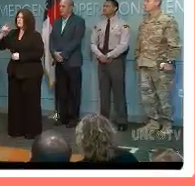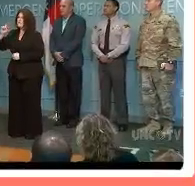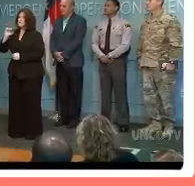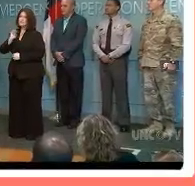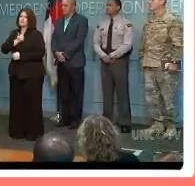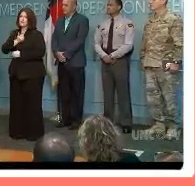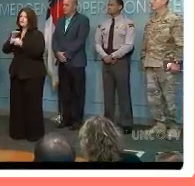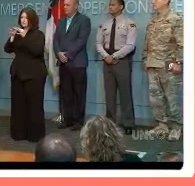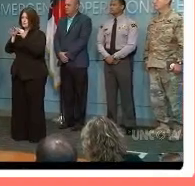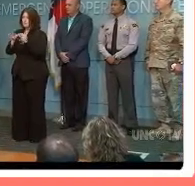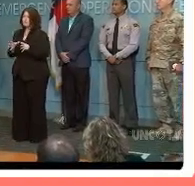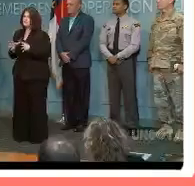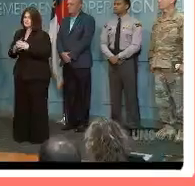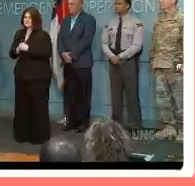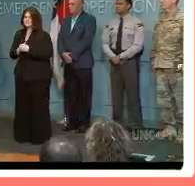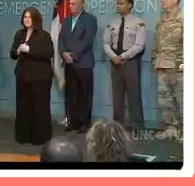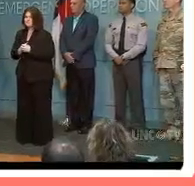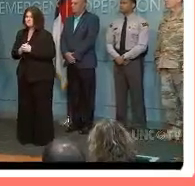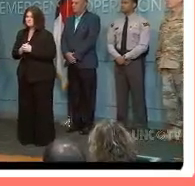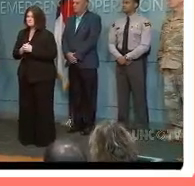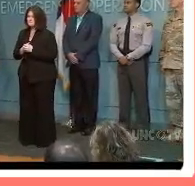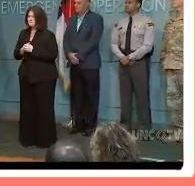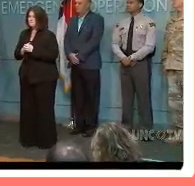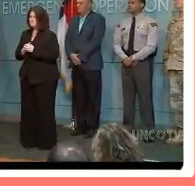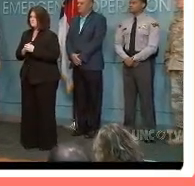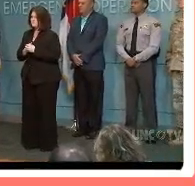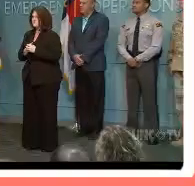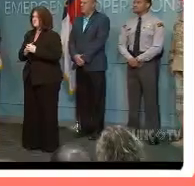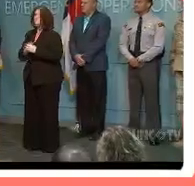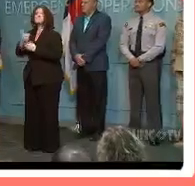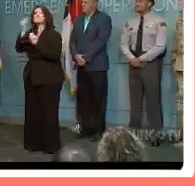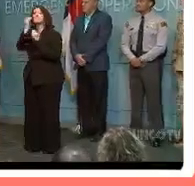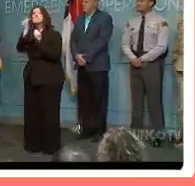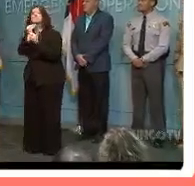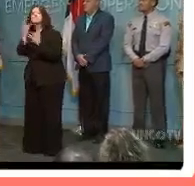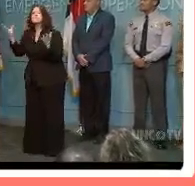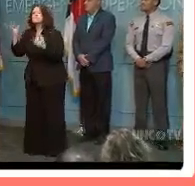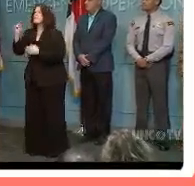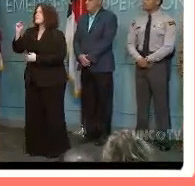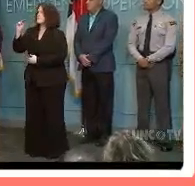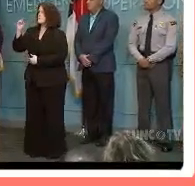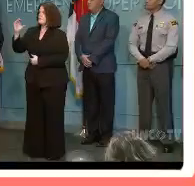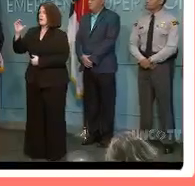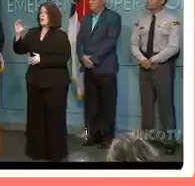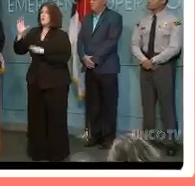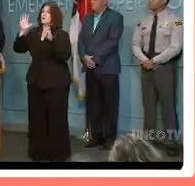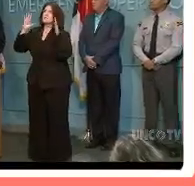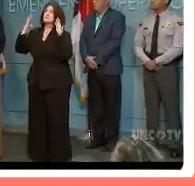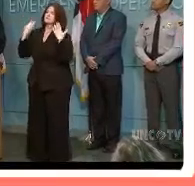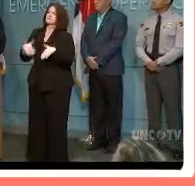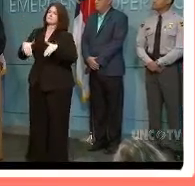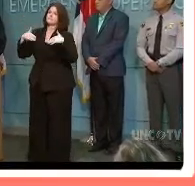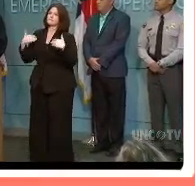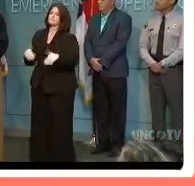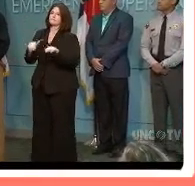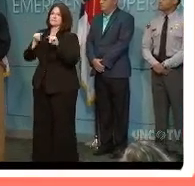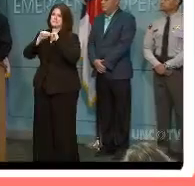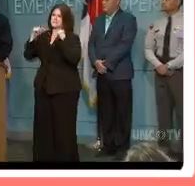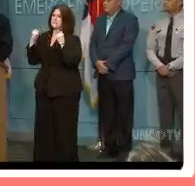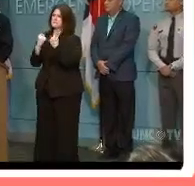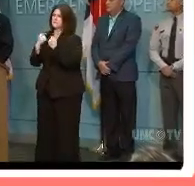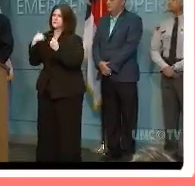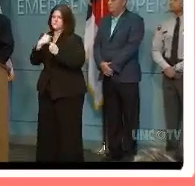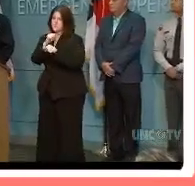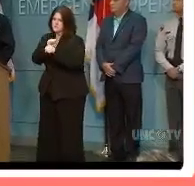providing our interpreting today. North Carolina's outstanding emergency responders